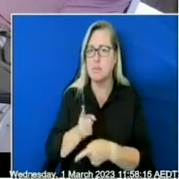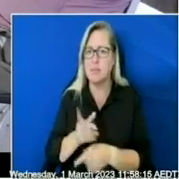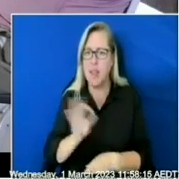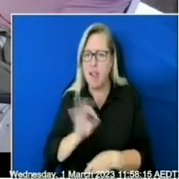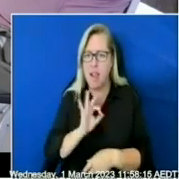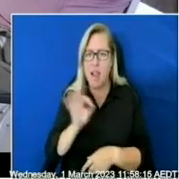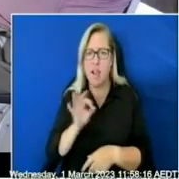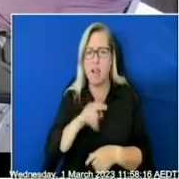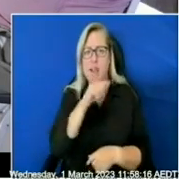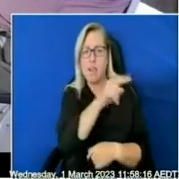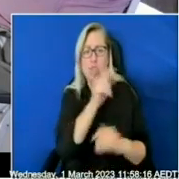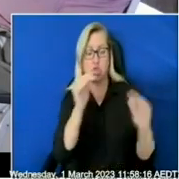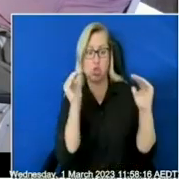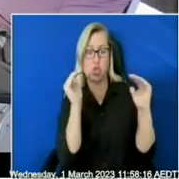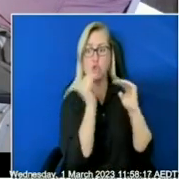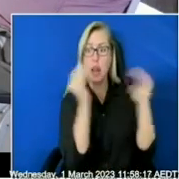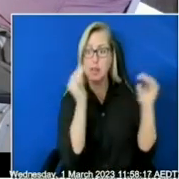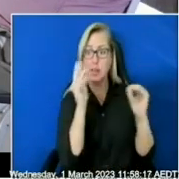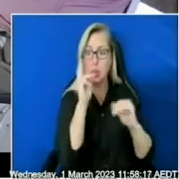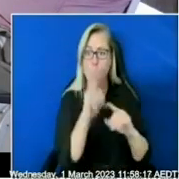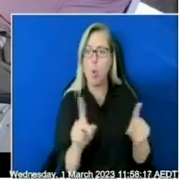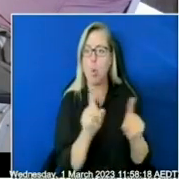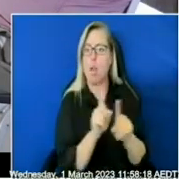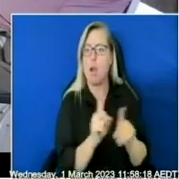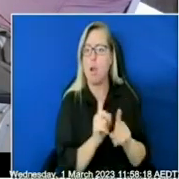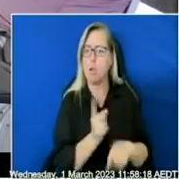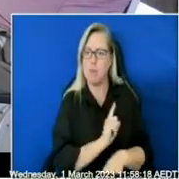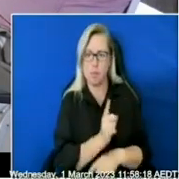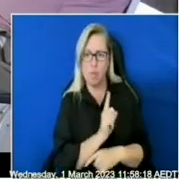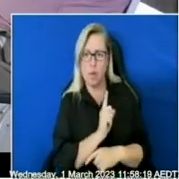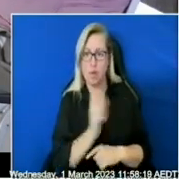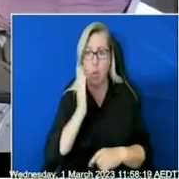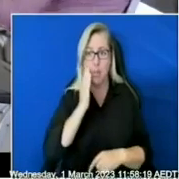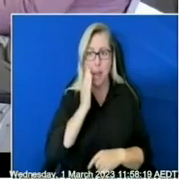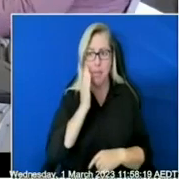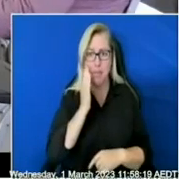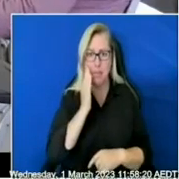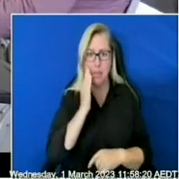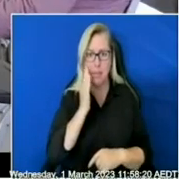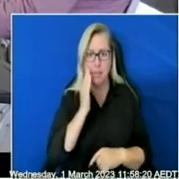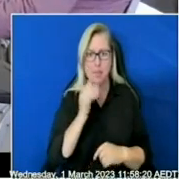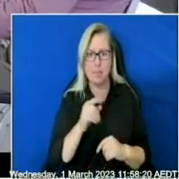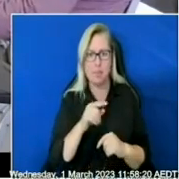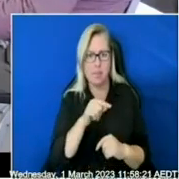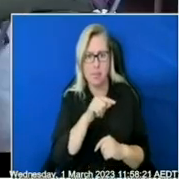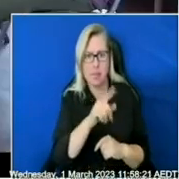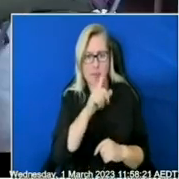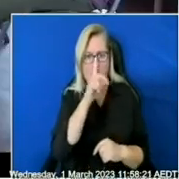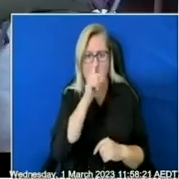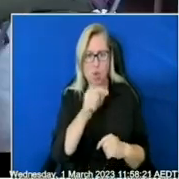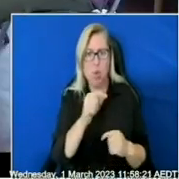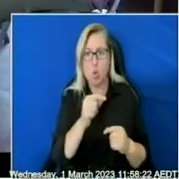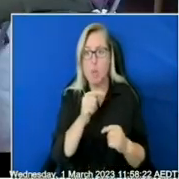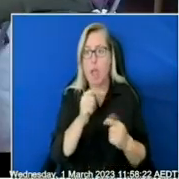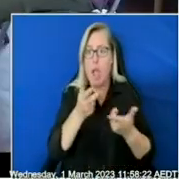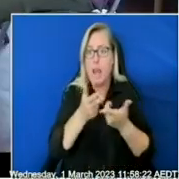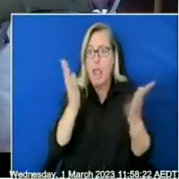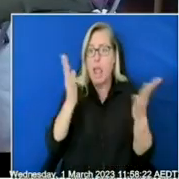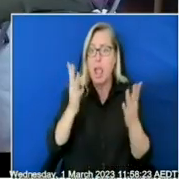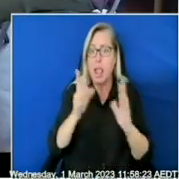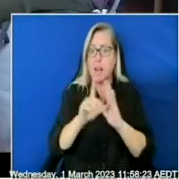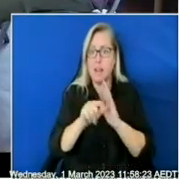you think, for your mum? I mean, you can come back at any time with a response. Like, she's lost her home. Yep. She's